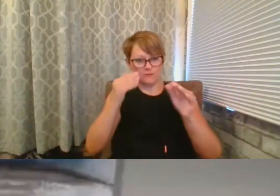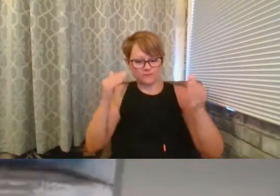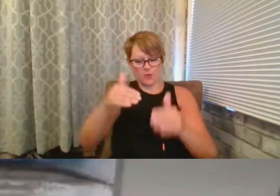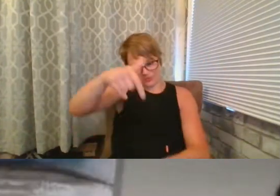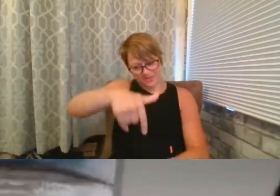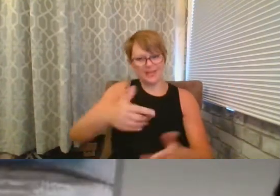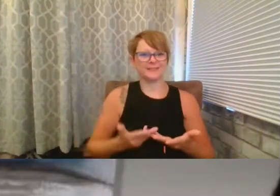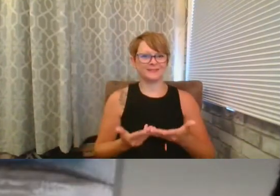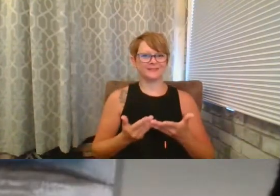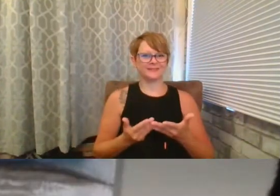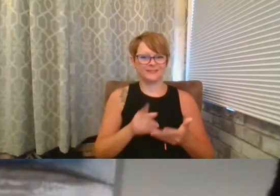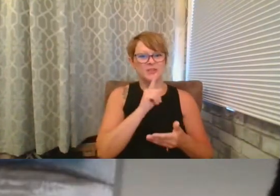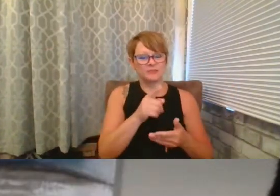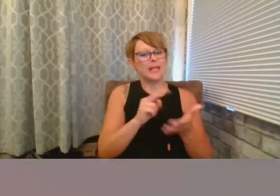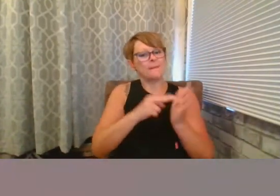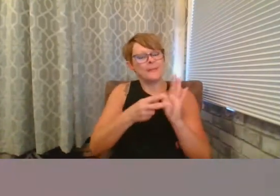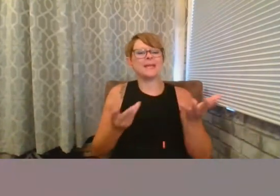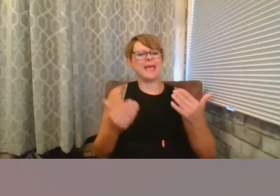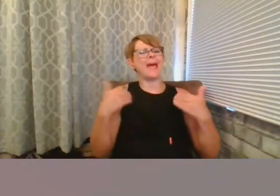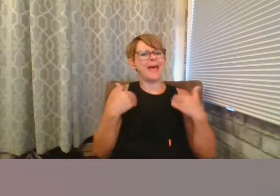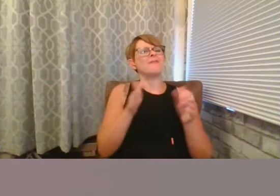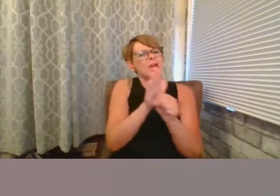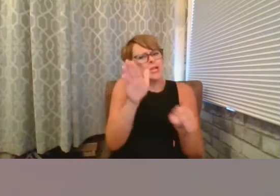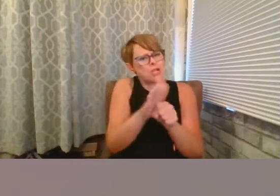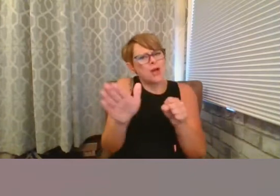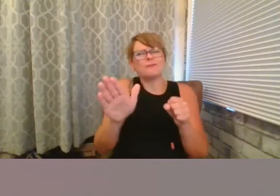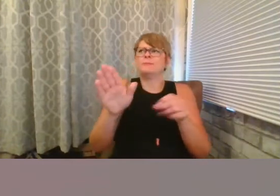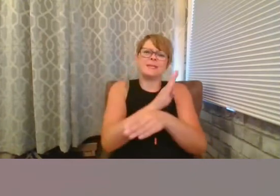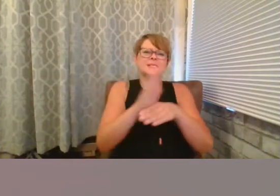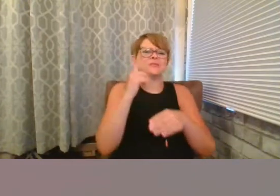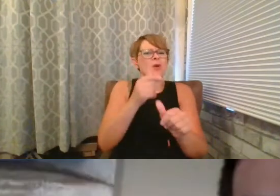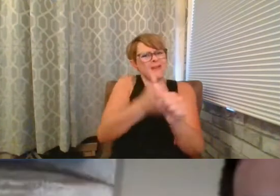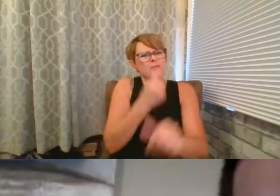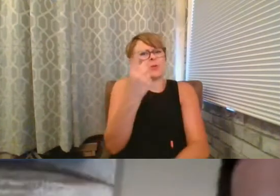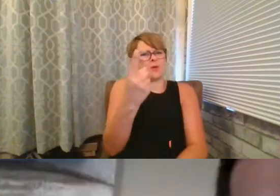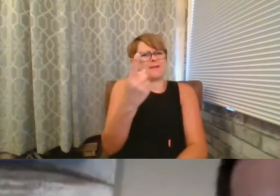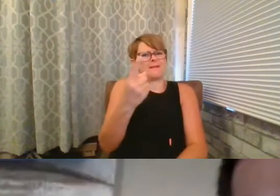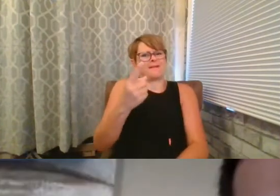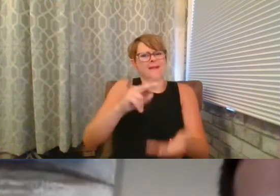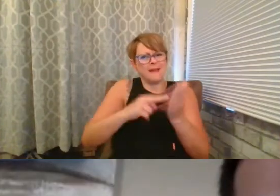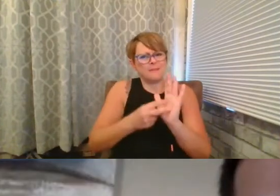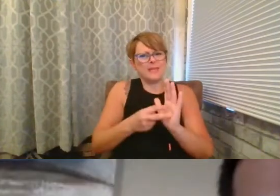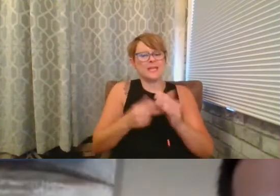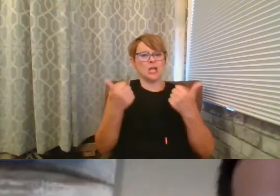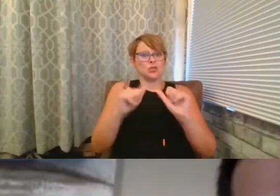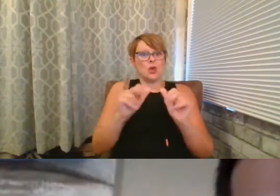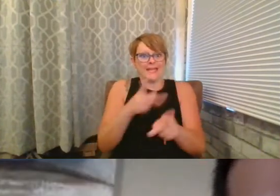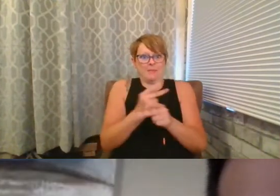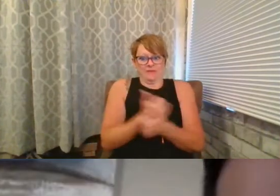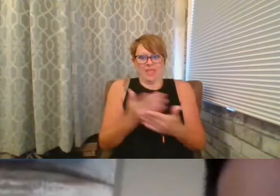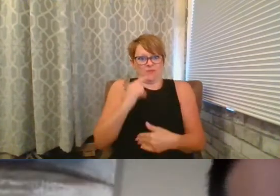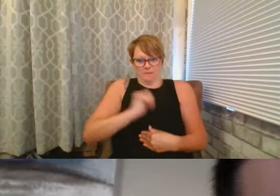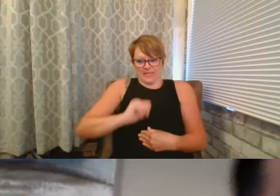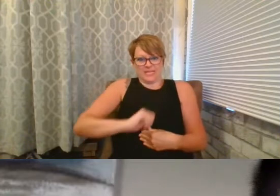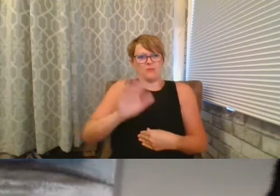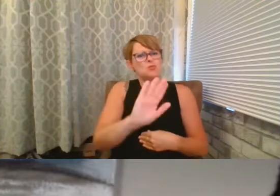always big enough for everybody. And we should work on expanding the pie versus trying to get the small pie for ourselves, if that makes sense, because